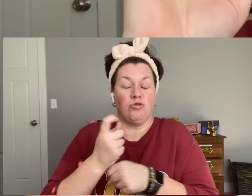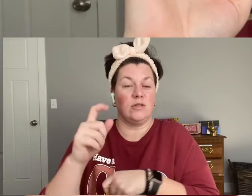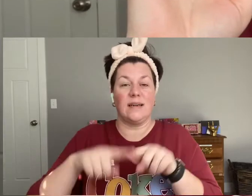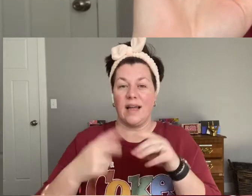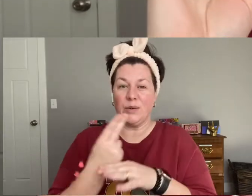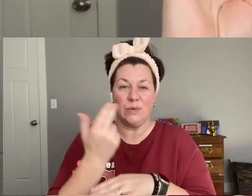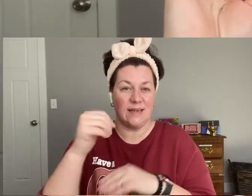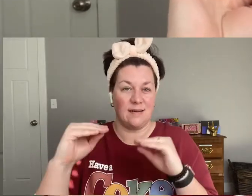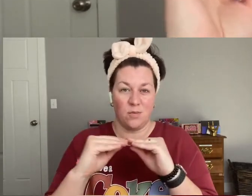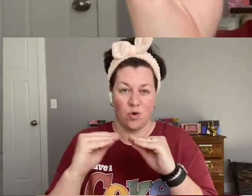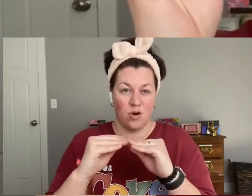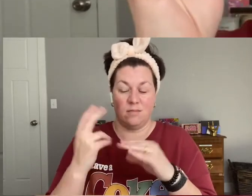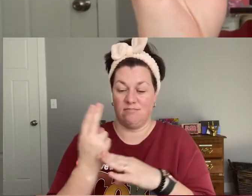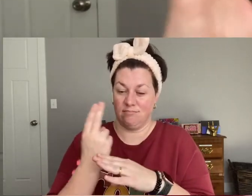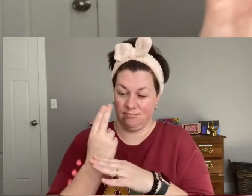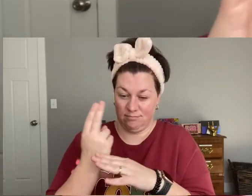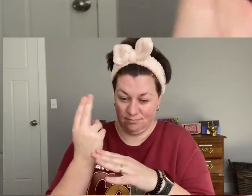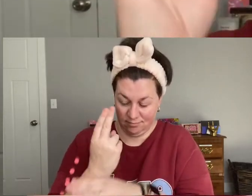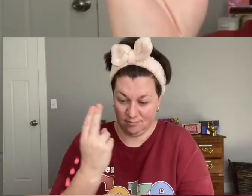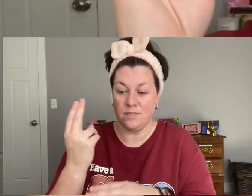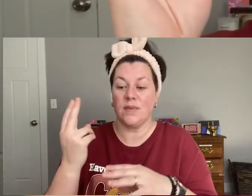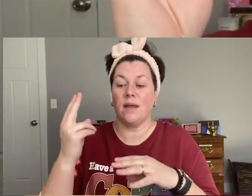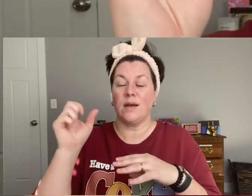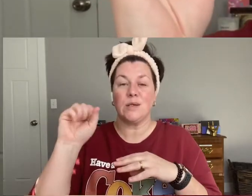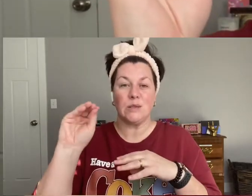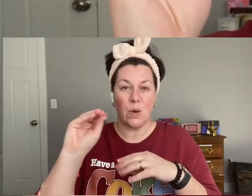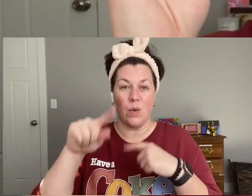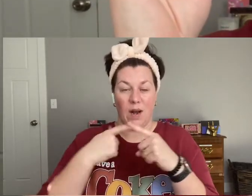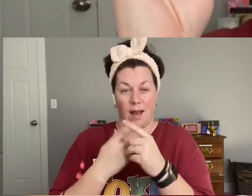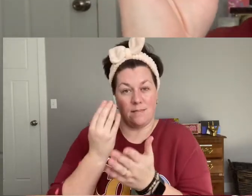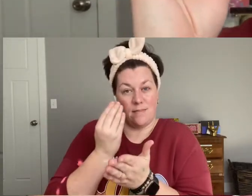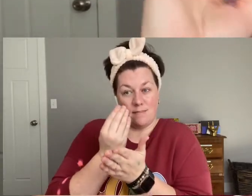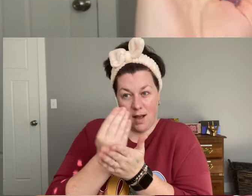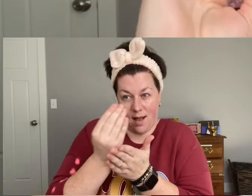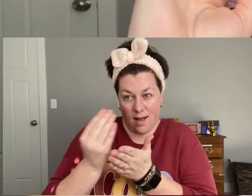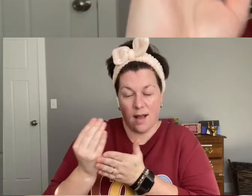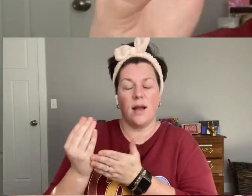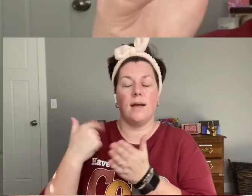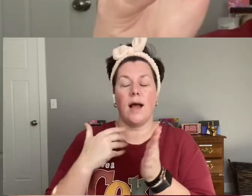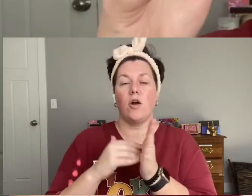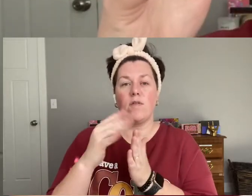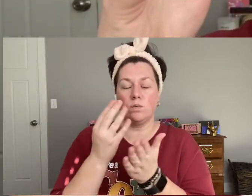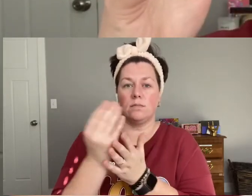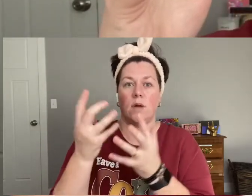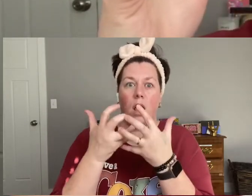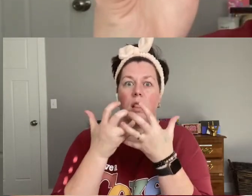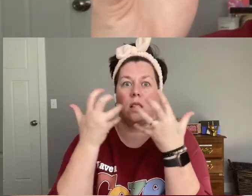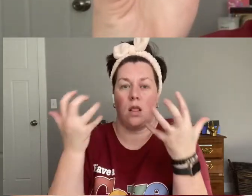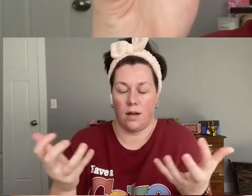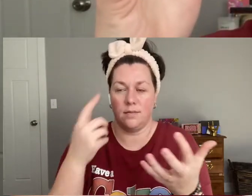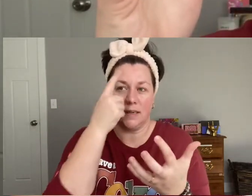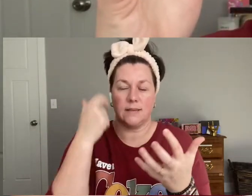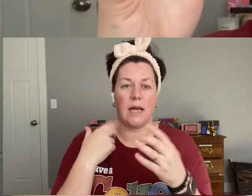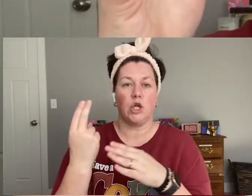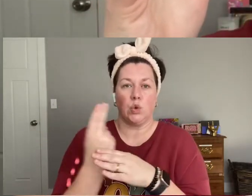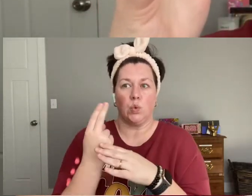in them, till the lashes are falling off or the lash band is totally destroyed. So when I buy lashes, it's like maybe